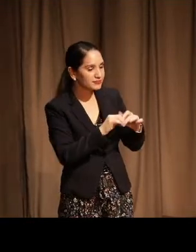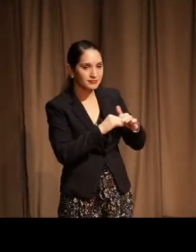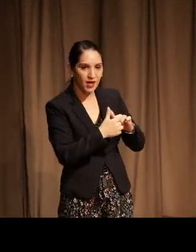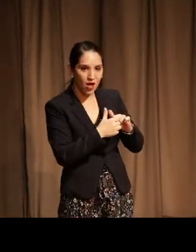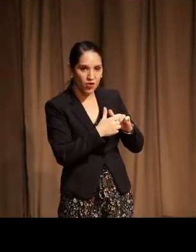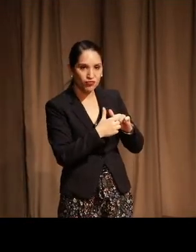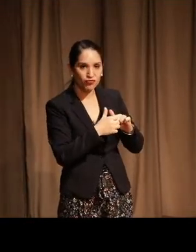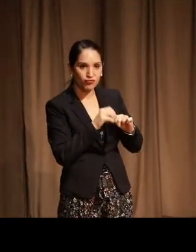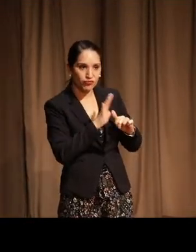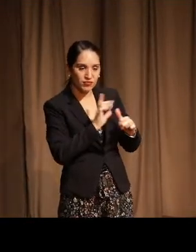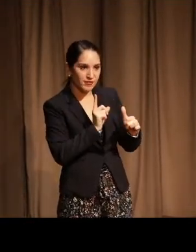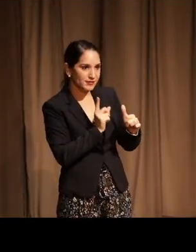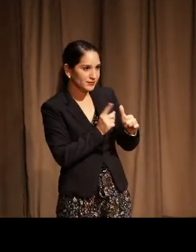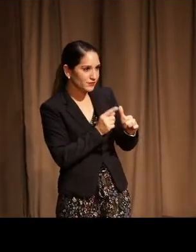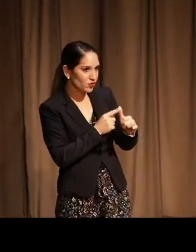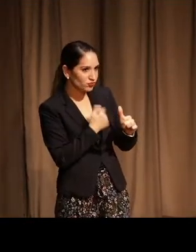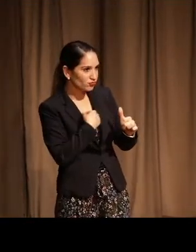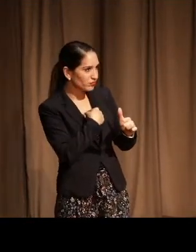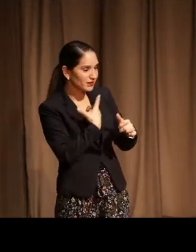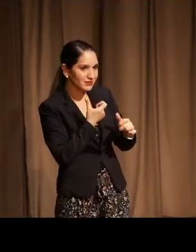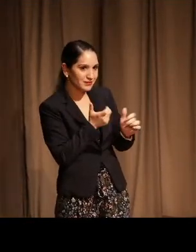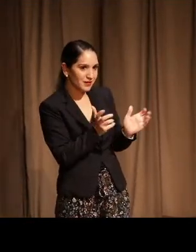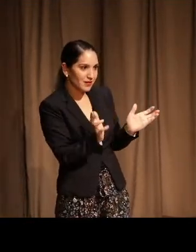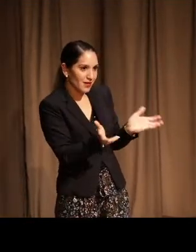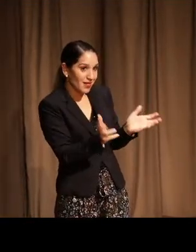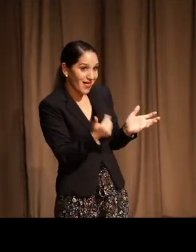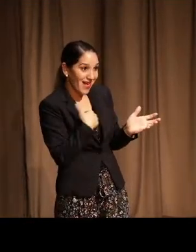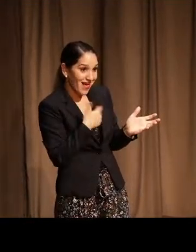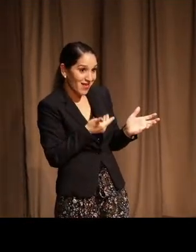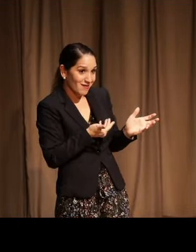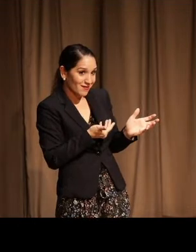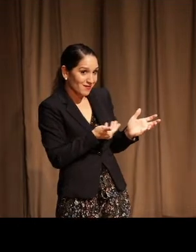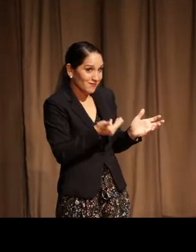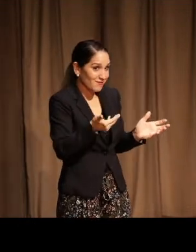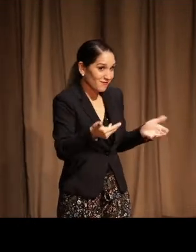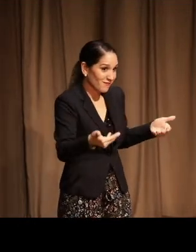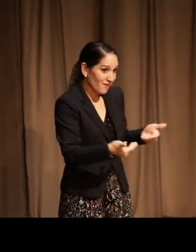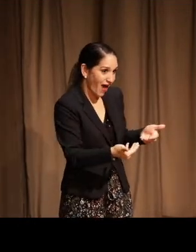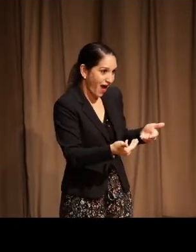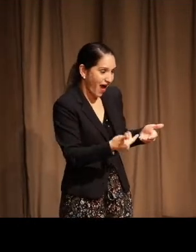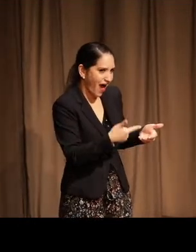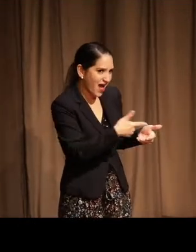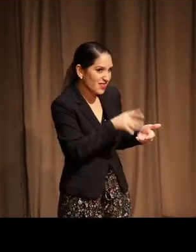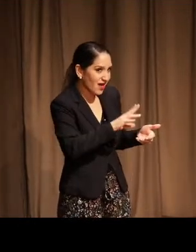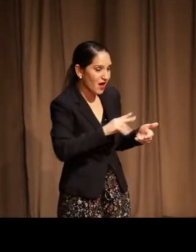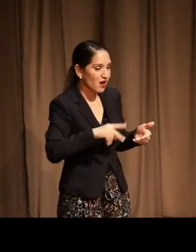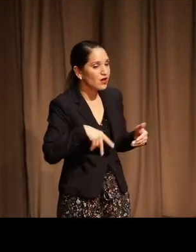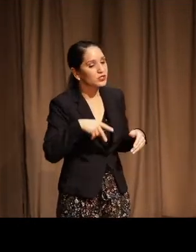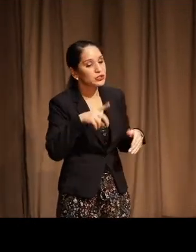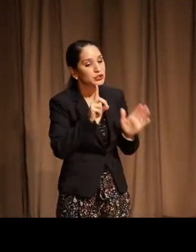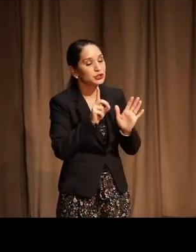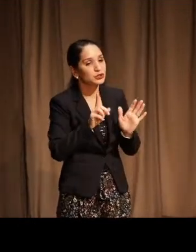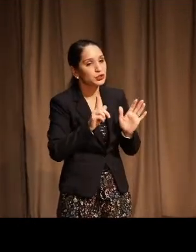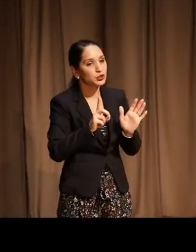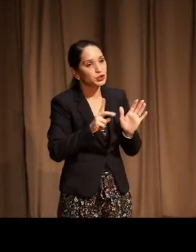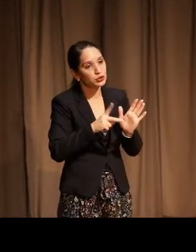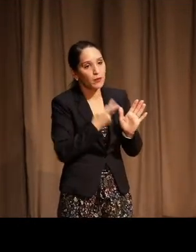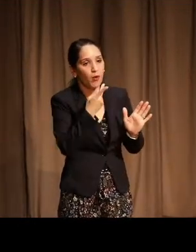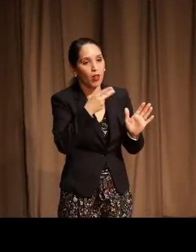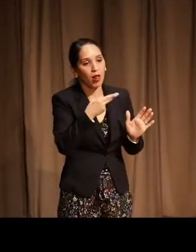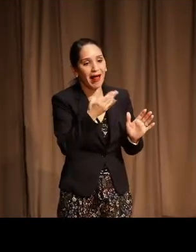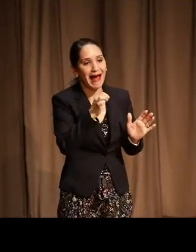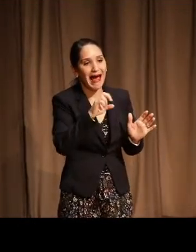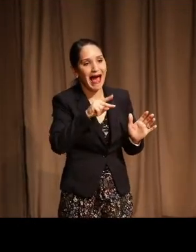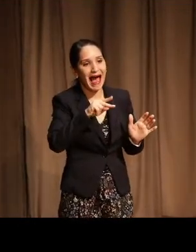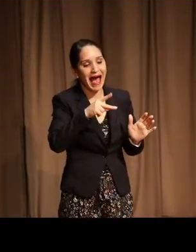how, when we were first talking and I invited and talked about the Double Height Gallery, what came up to you in